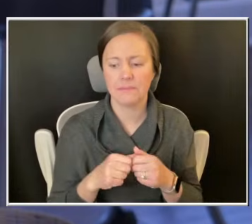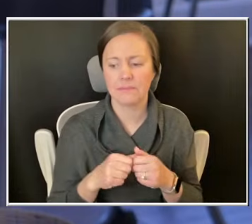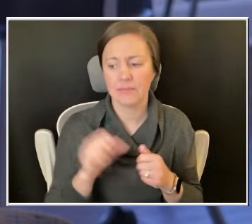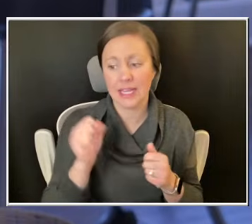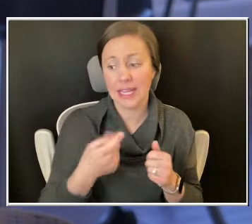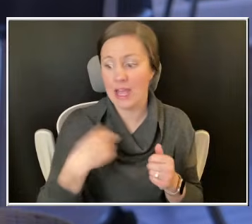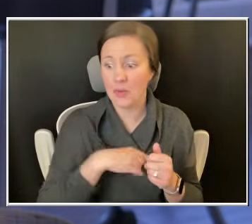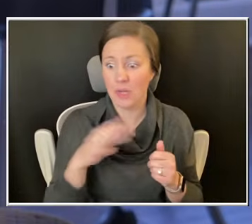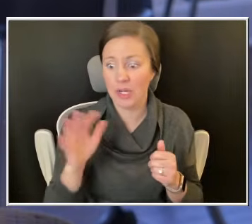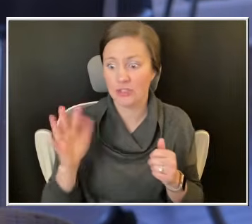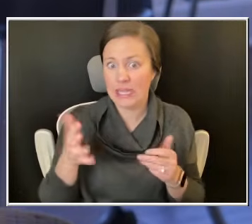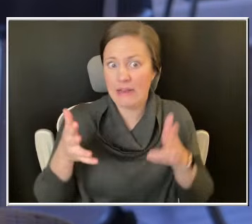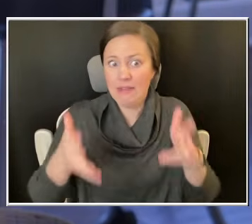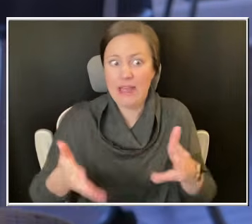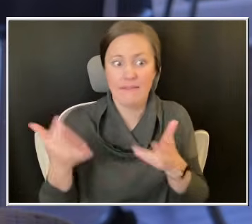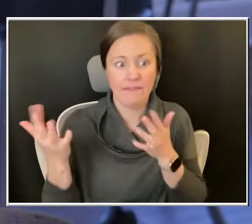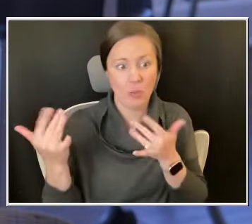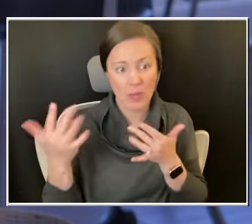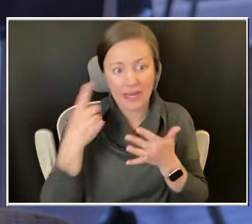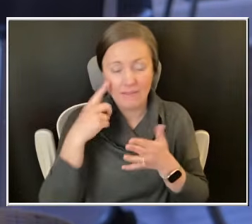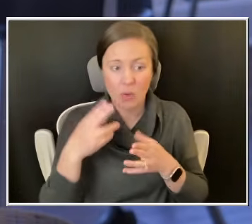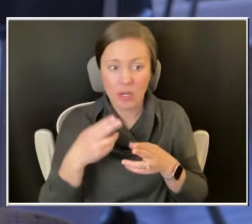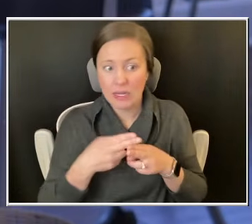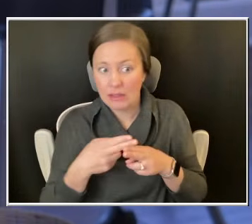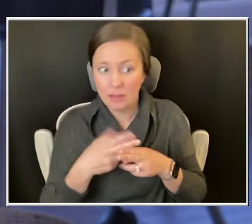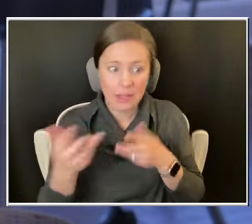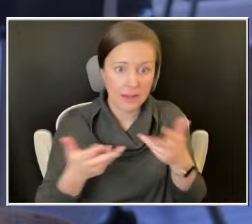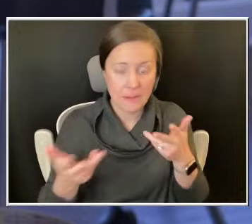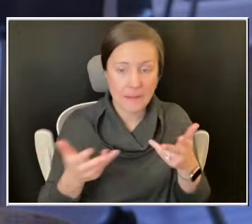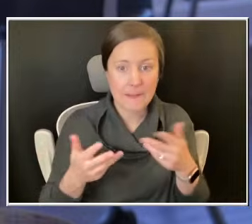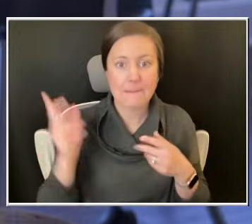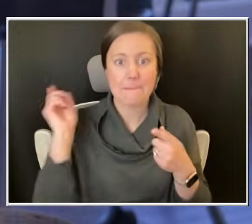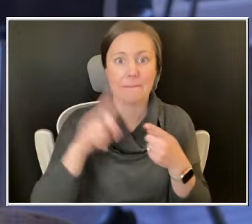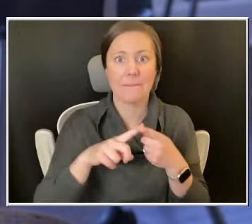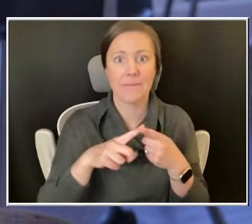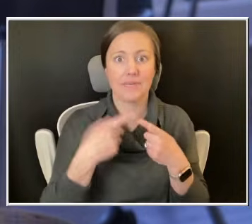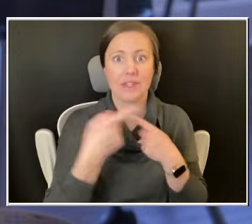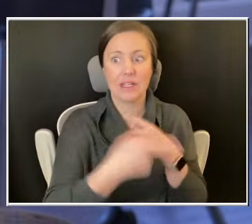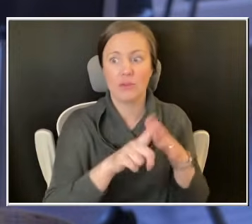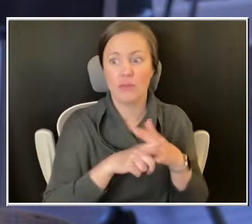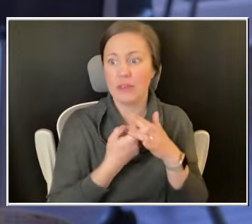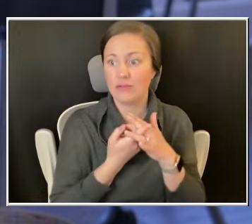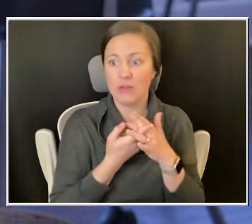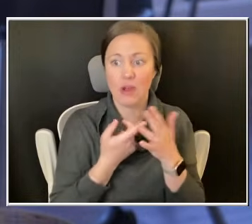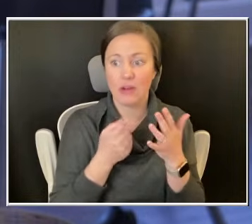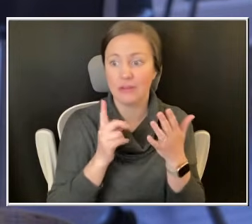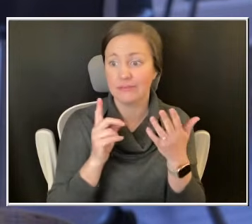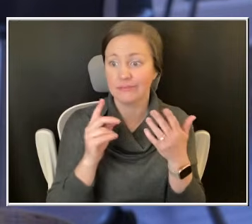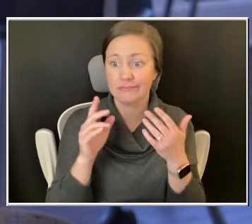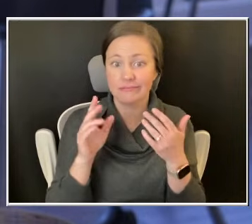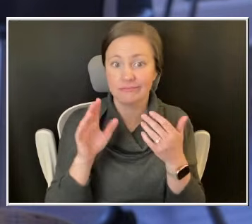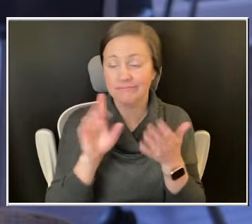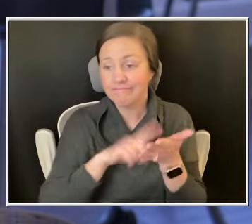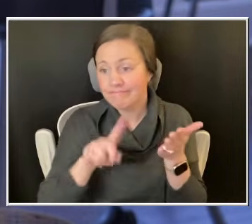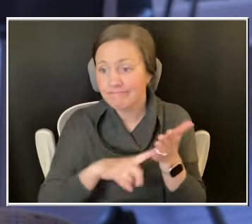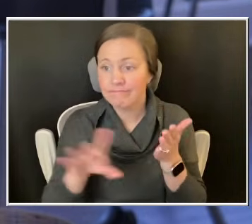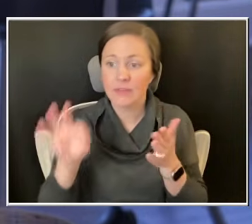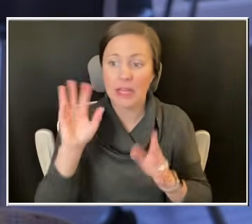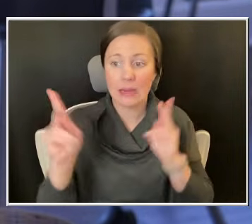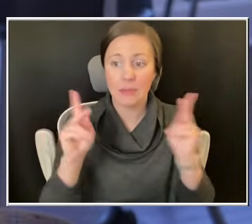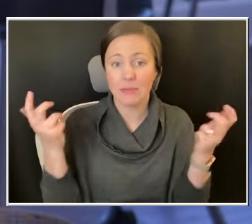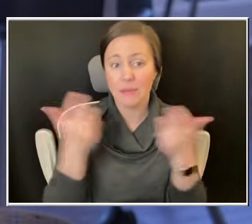the dark for a little bit until they start finding matches. And we